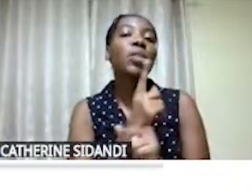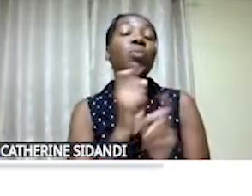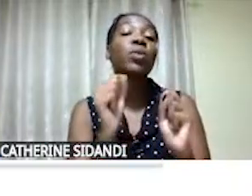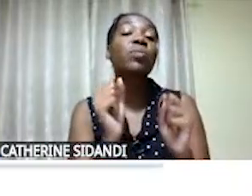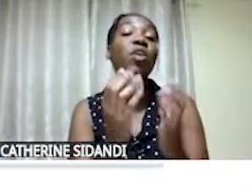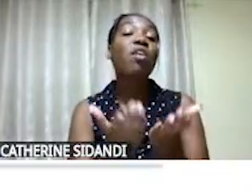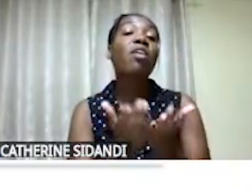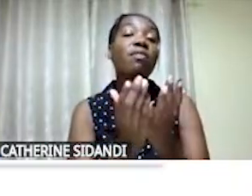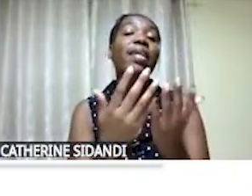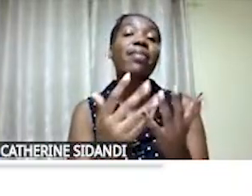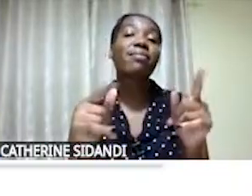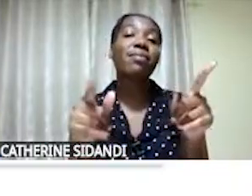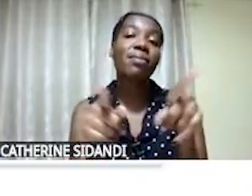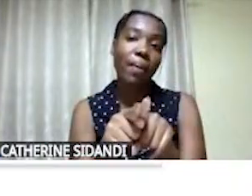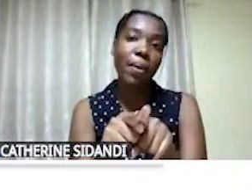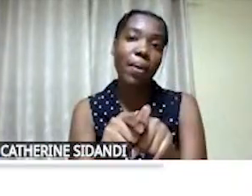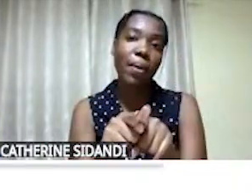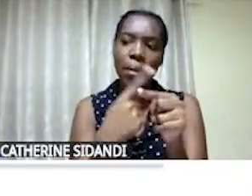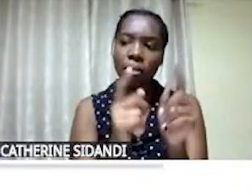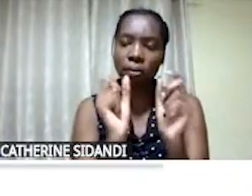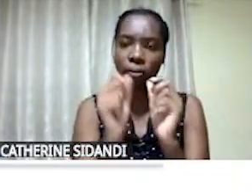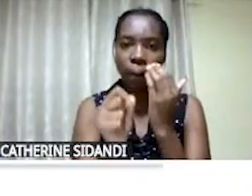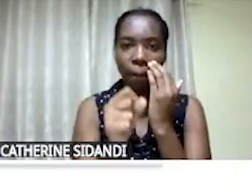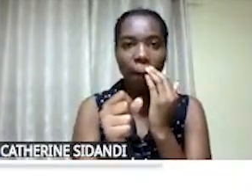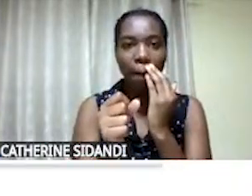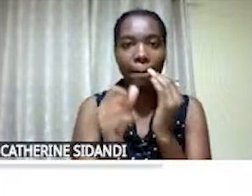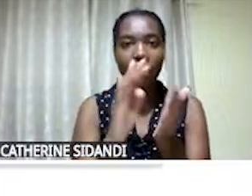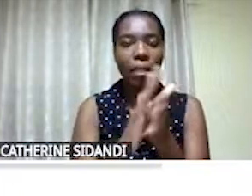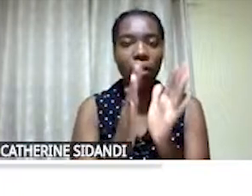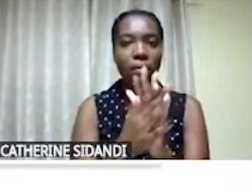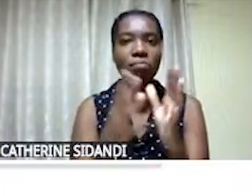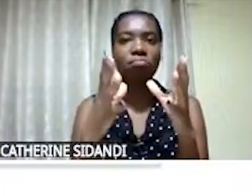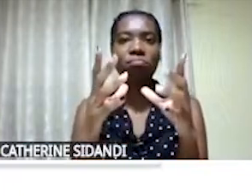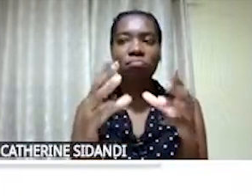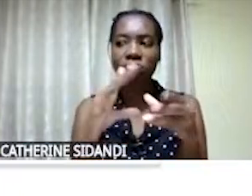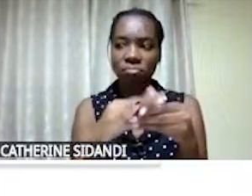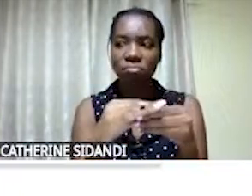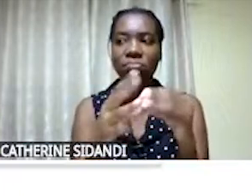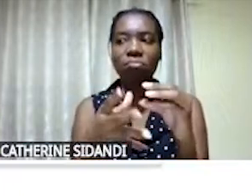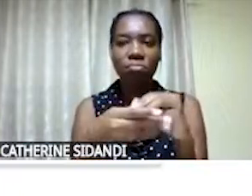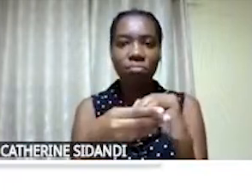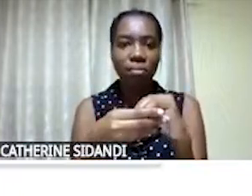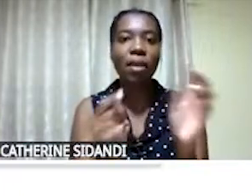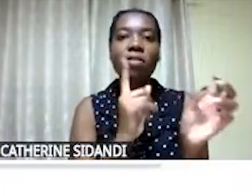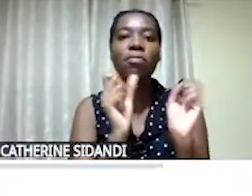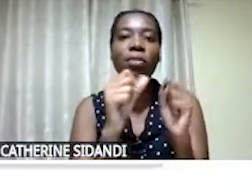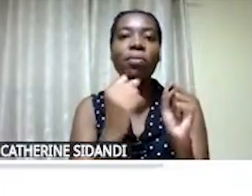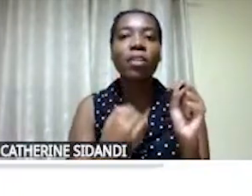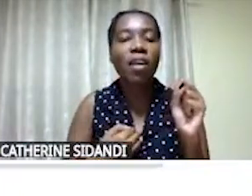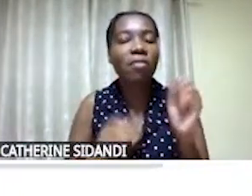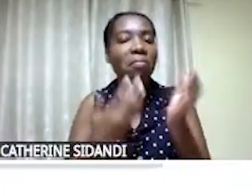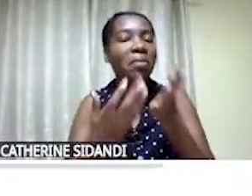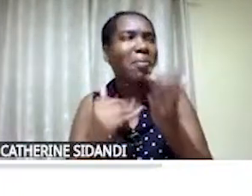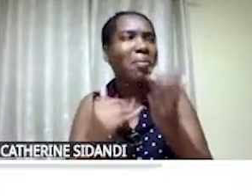but it's a bit on more on creativity. What I like to say is, especially for a business that has been there a